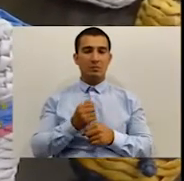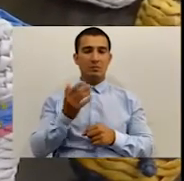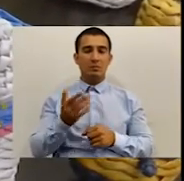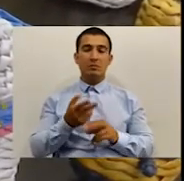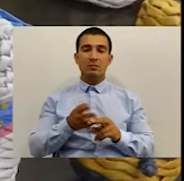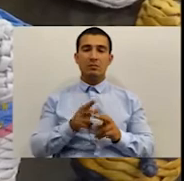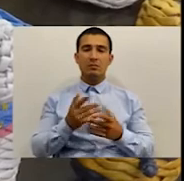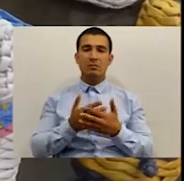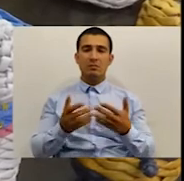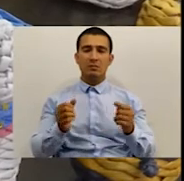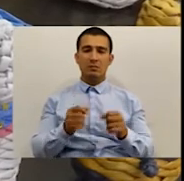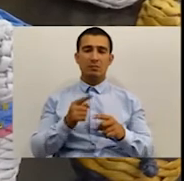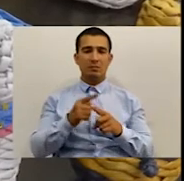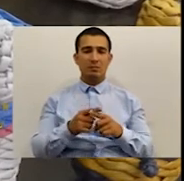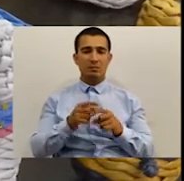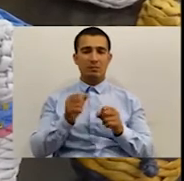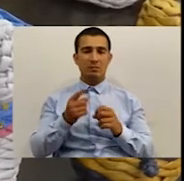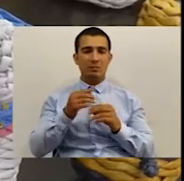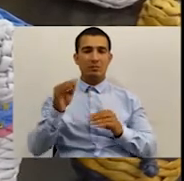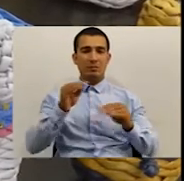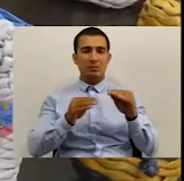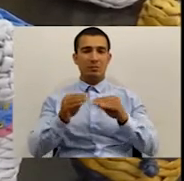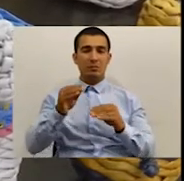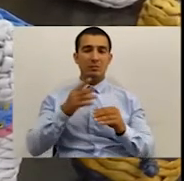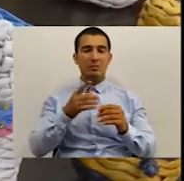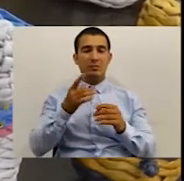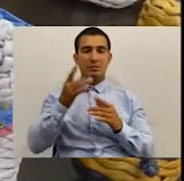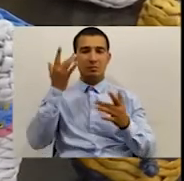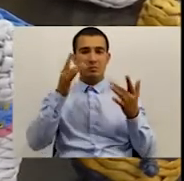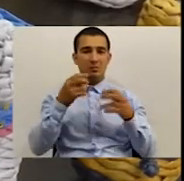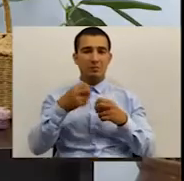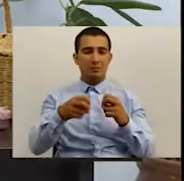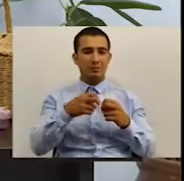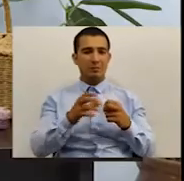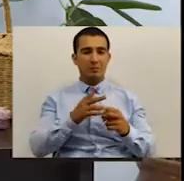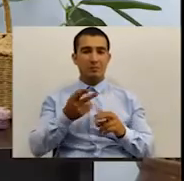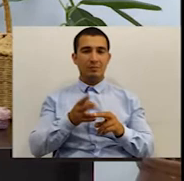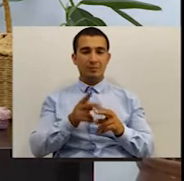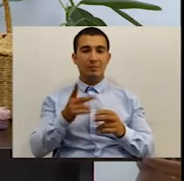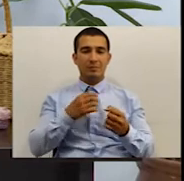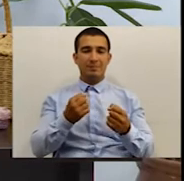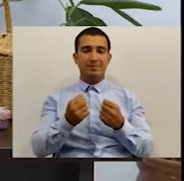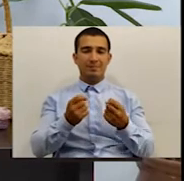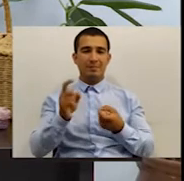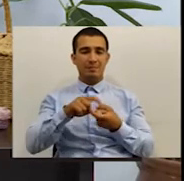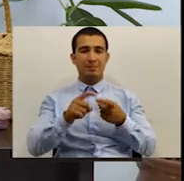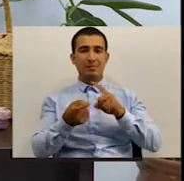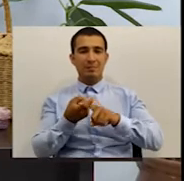qo'sh shaklida ham qilsanglar bo'ladi ust-ust. Endi qochib ketmasligi uchun o'rtasidan yurg'izib olsangiz ham bo'ladi. O'shanda mustahkam bo'lib